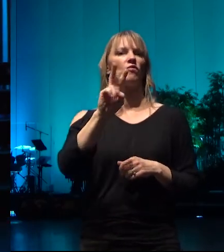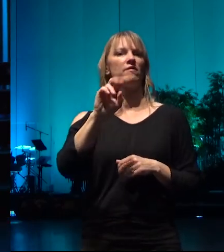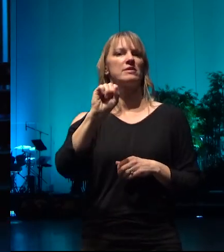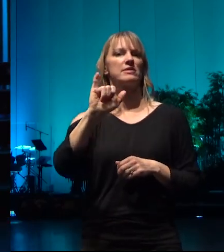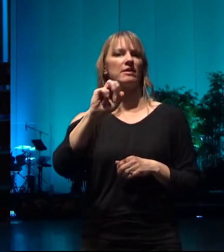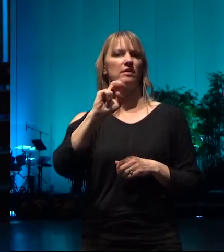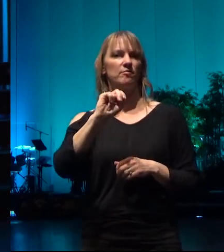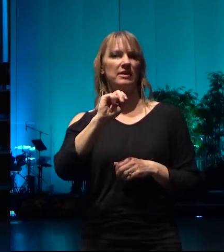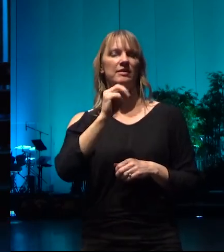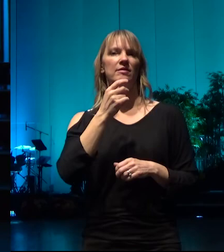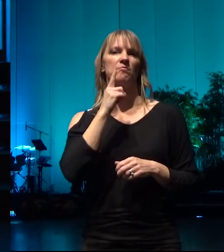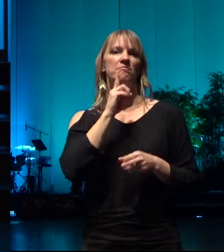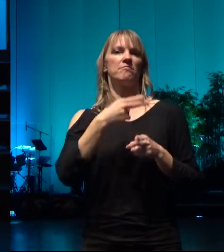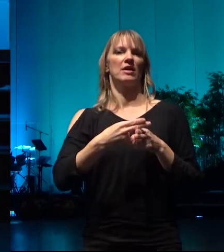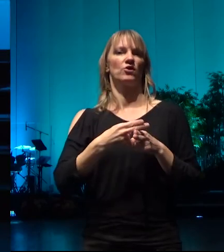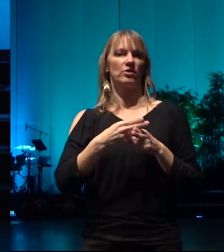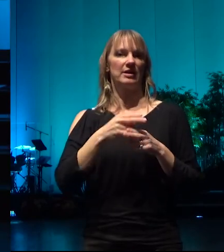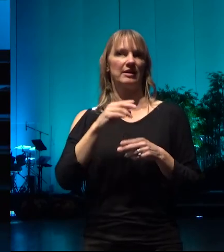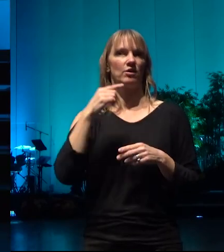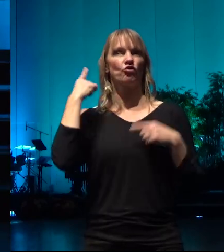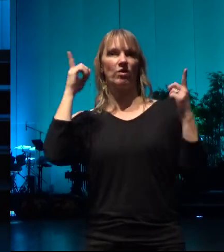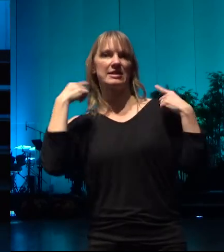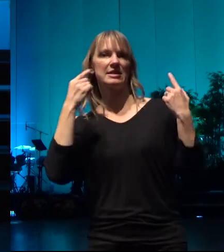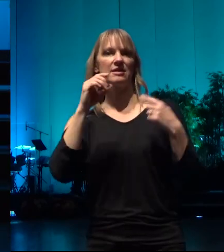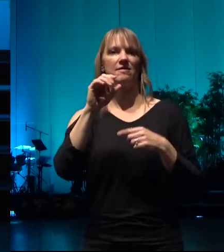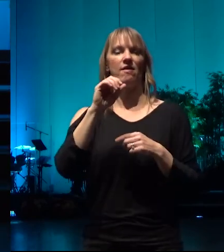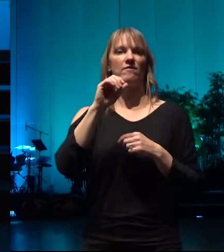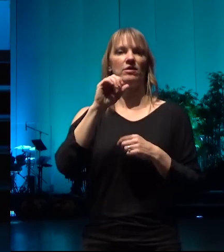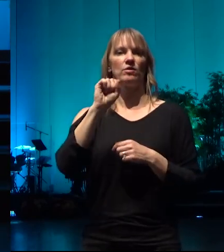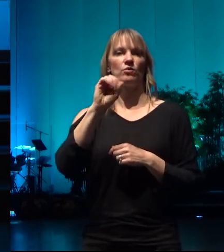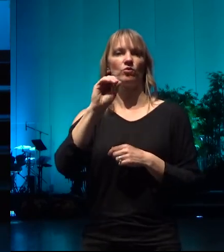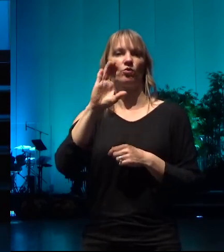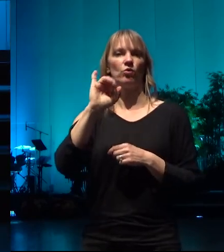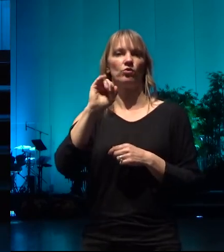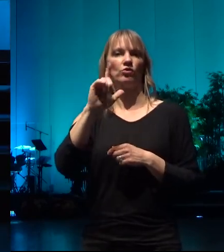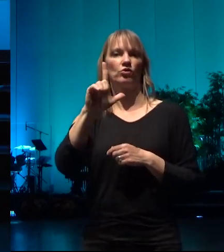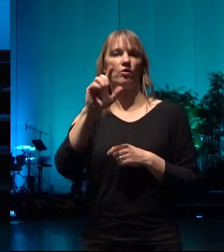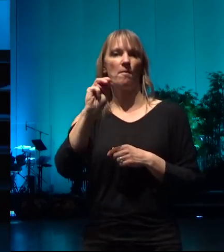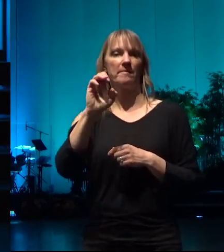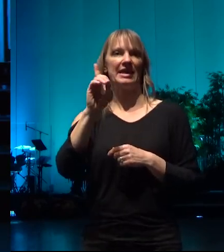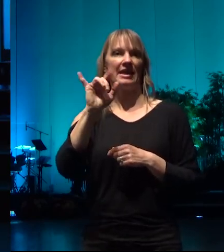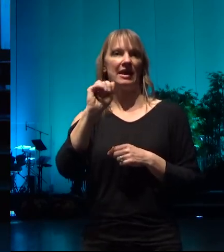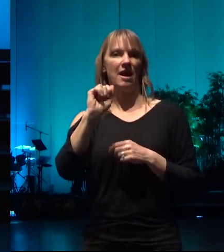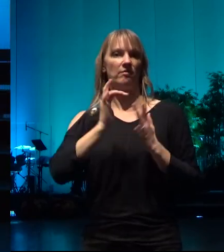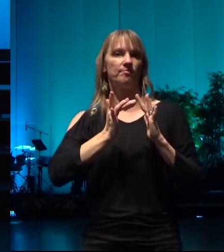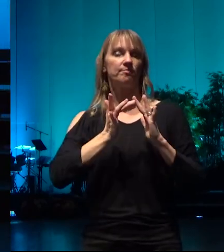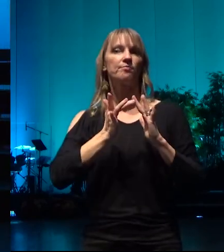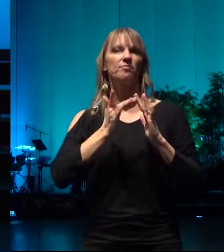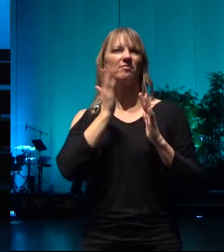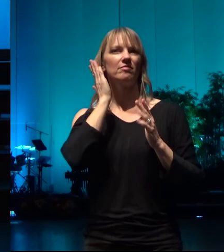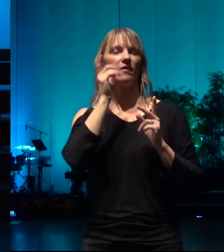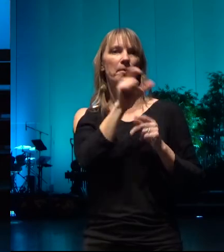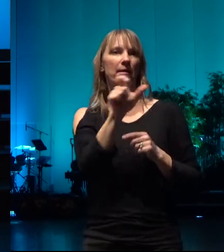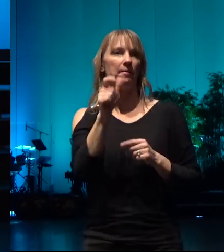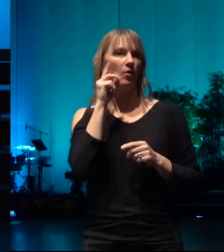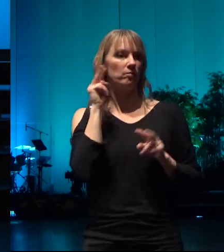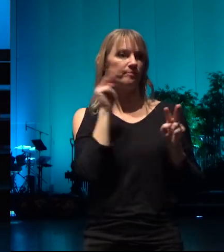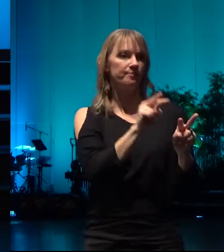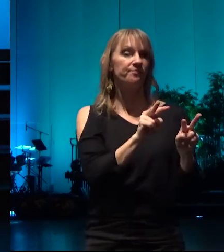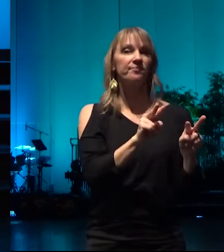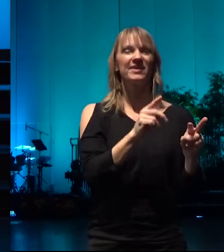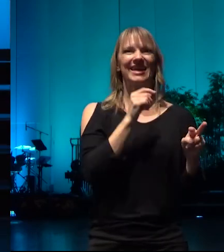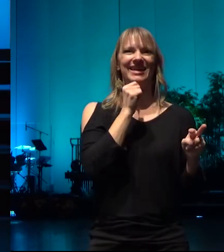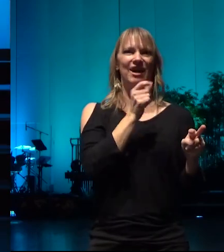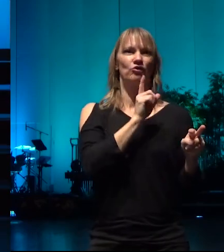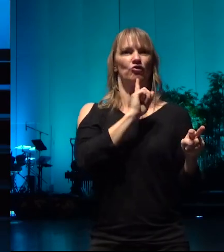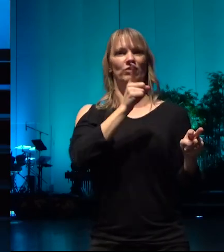how Reverend Simon mentioned the insanity of social media and how people will go onto social media and not